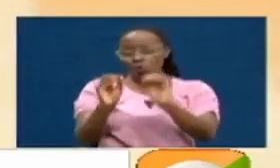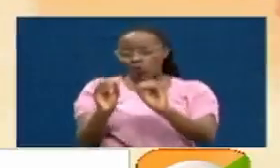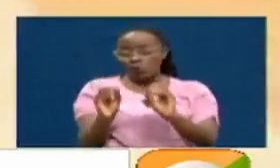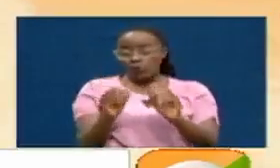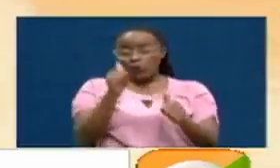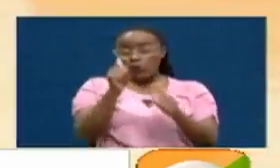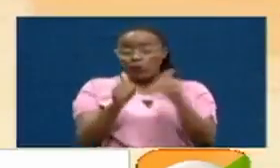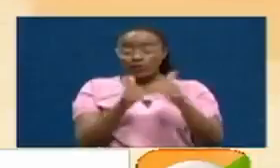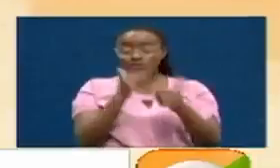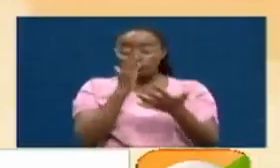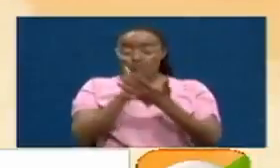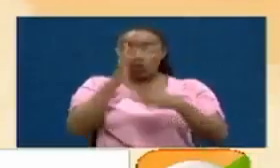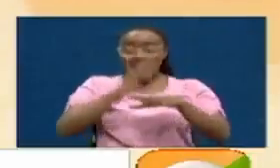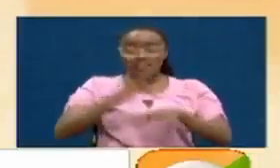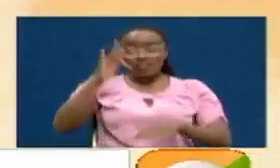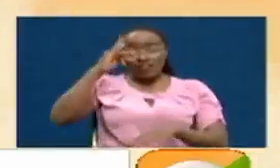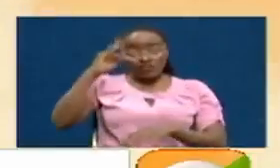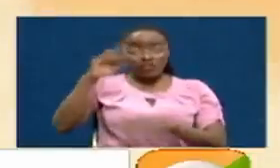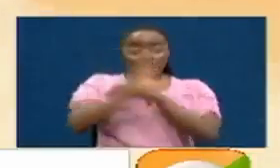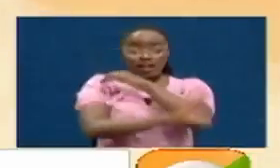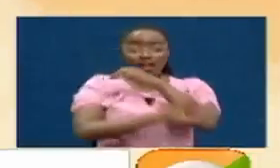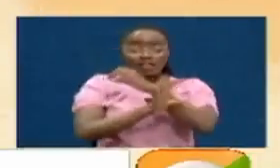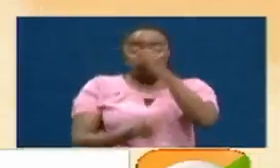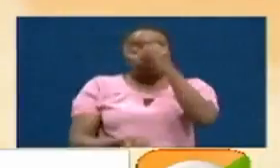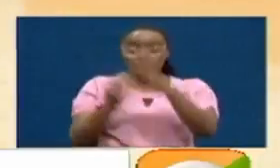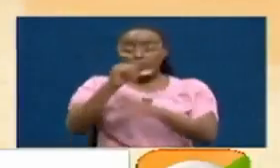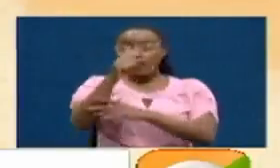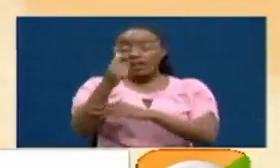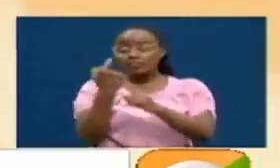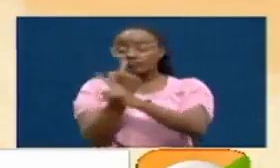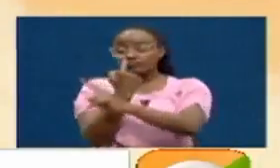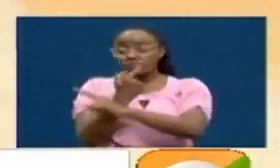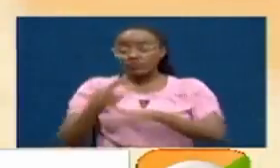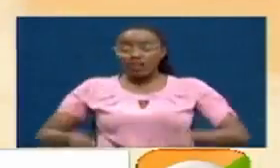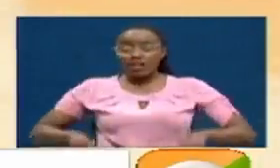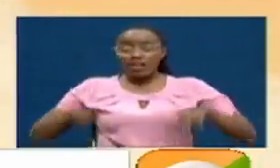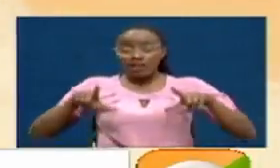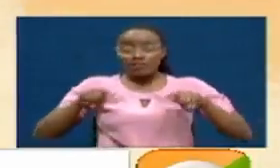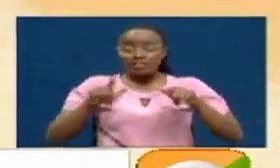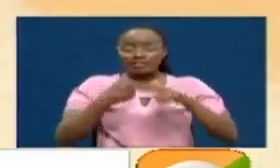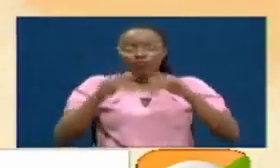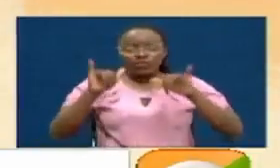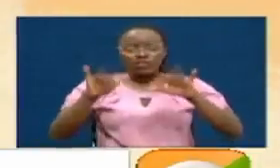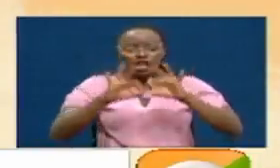whose real effects on the country's production and other aspects of life will